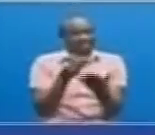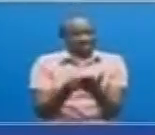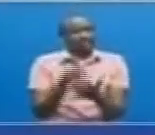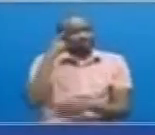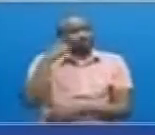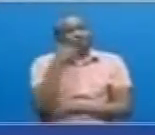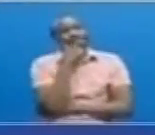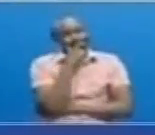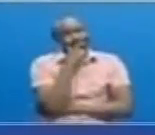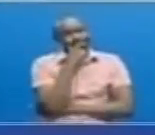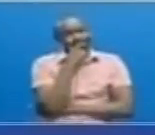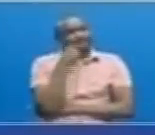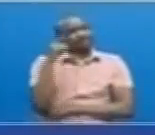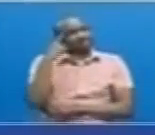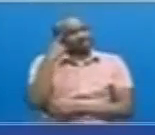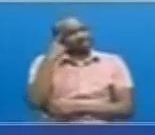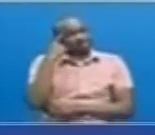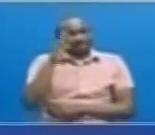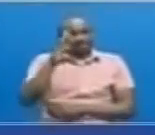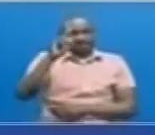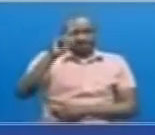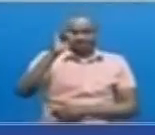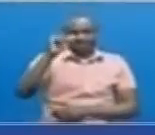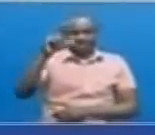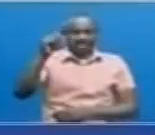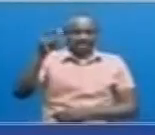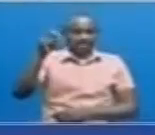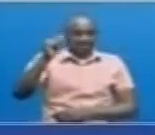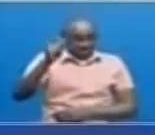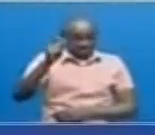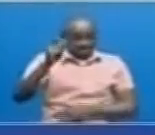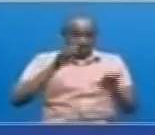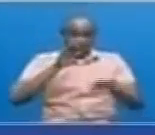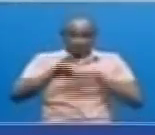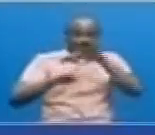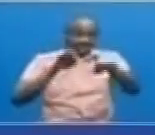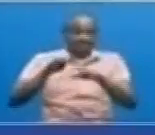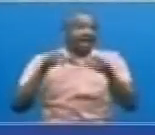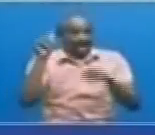of Brilliant Footsteps Academy. I thought of an idea to